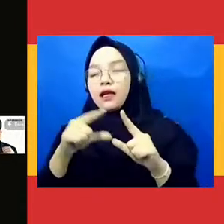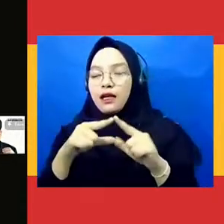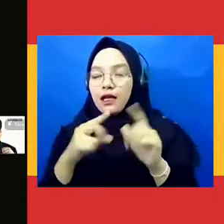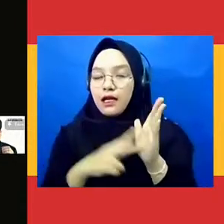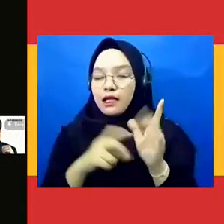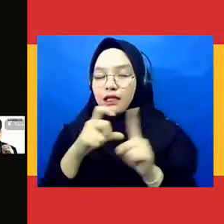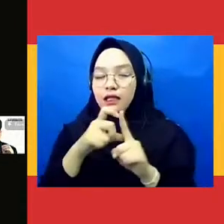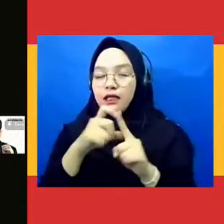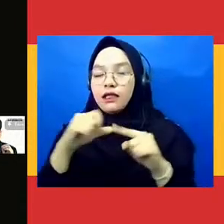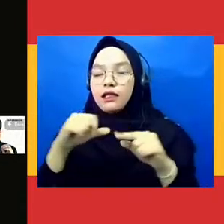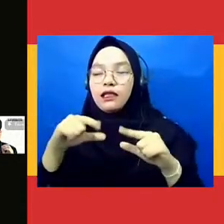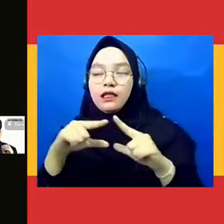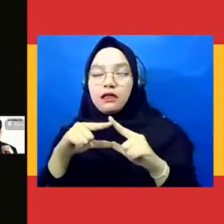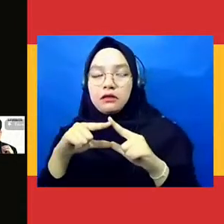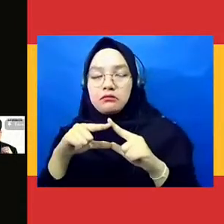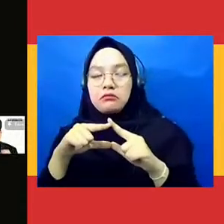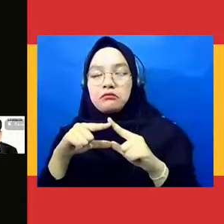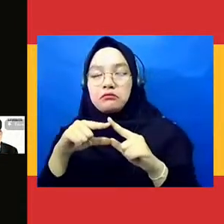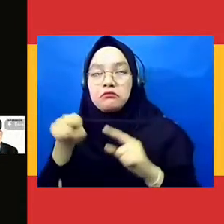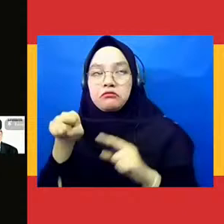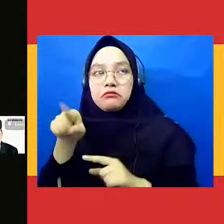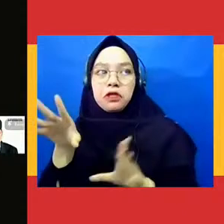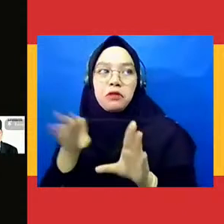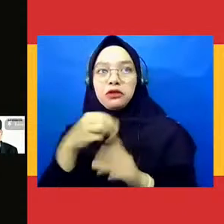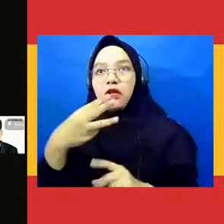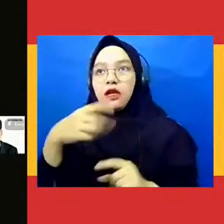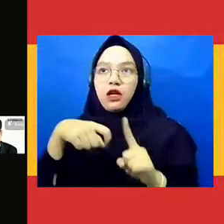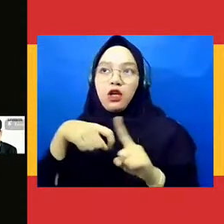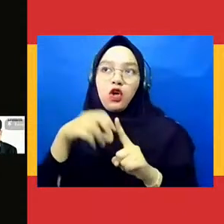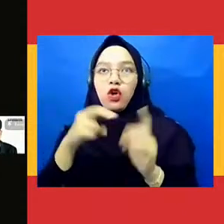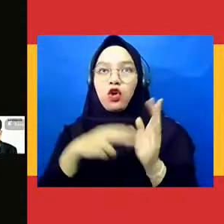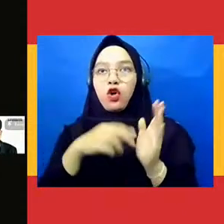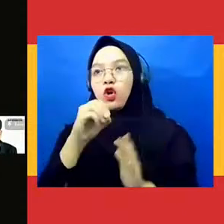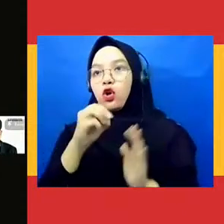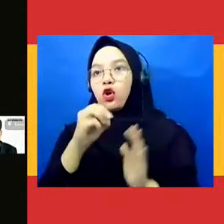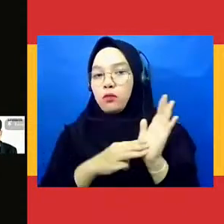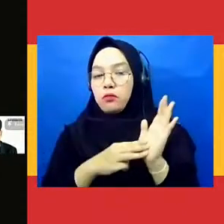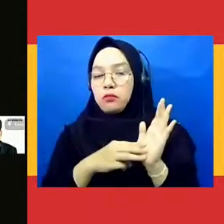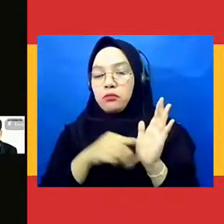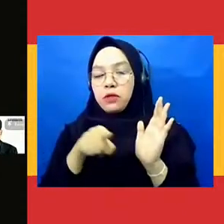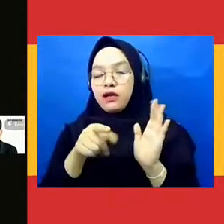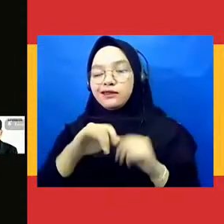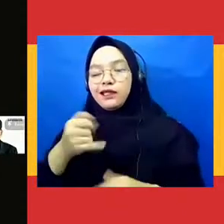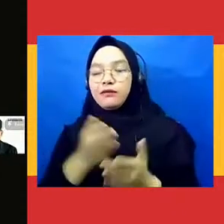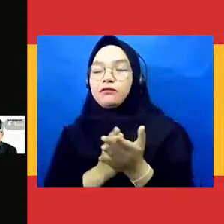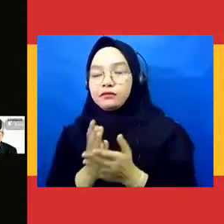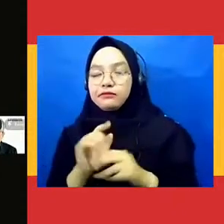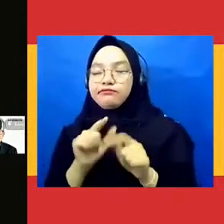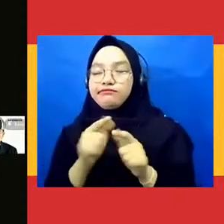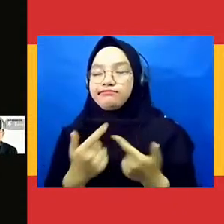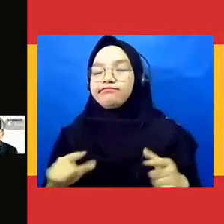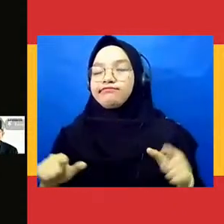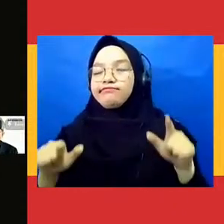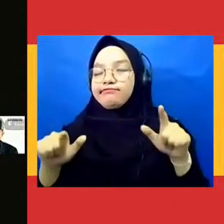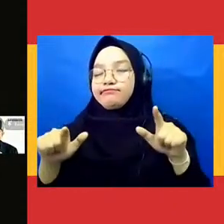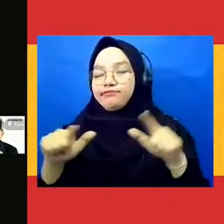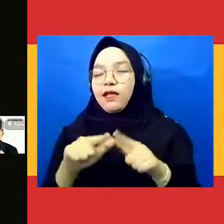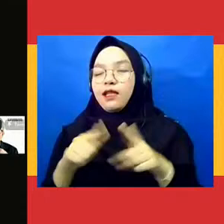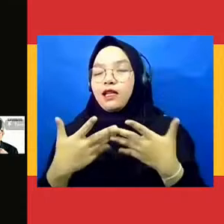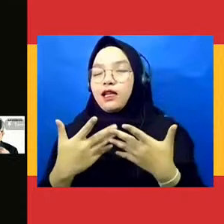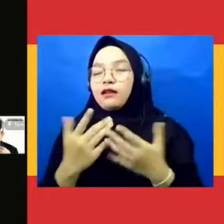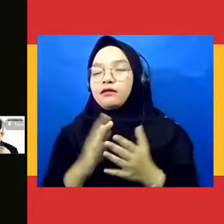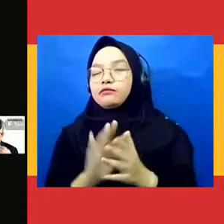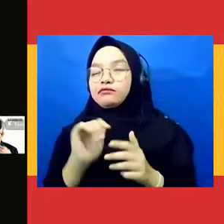So, through this accommodative environment, we can provide